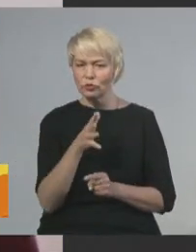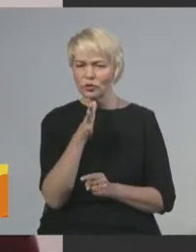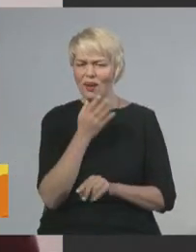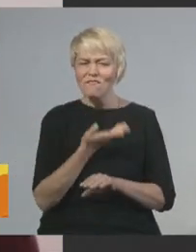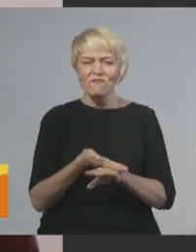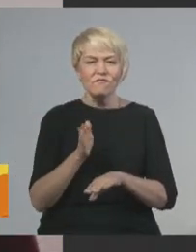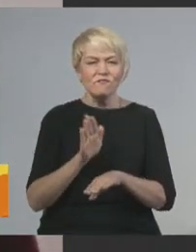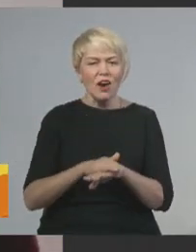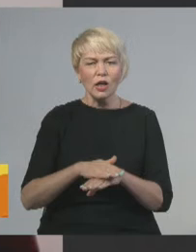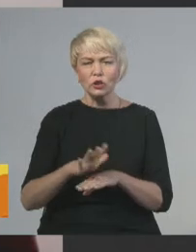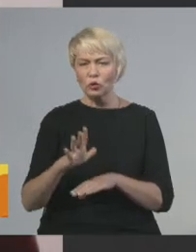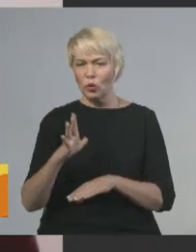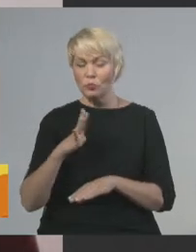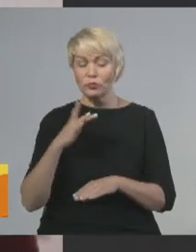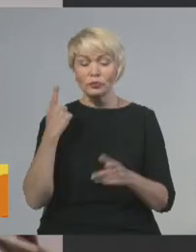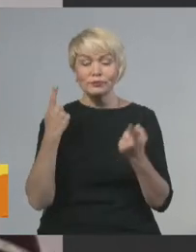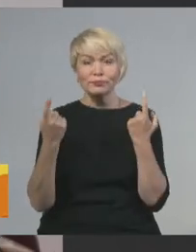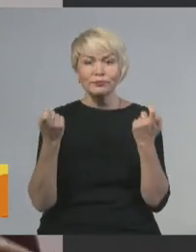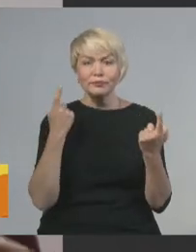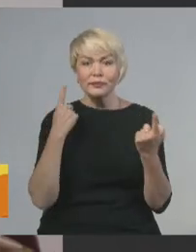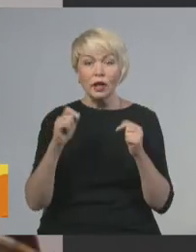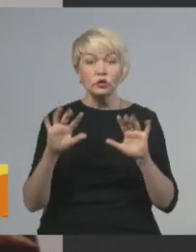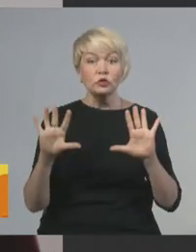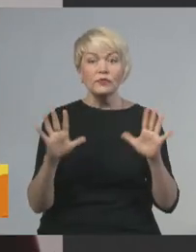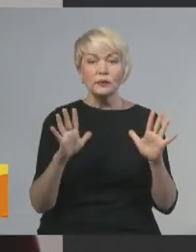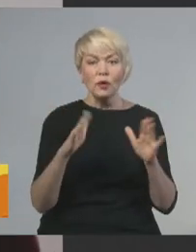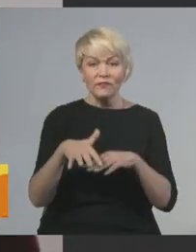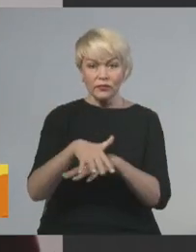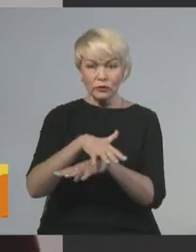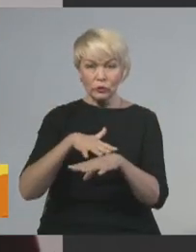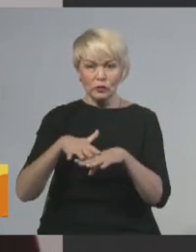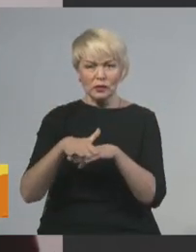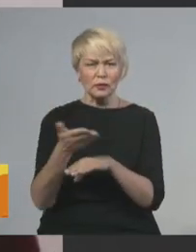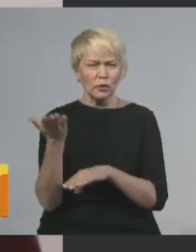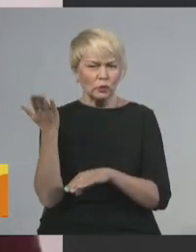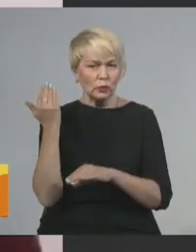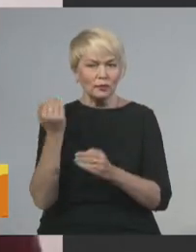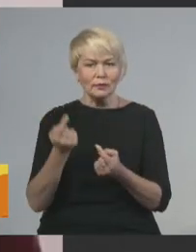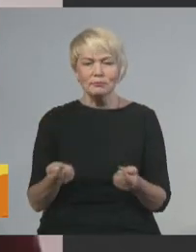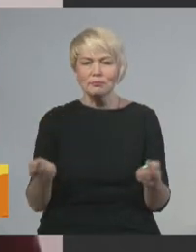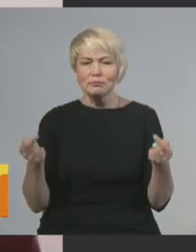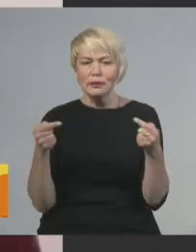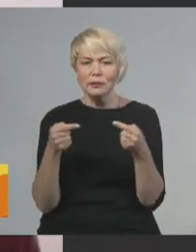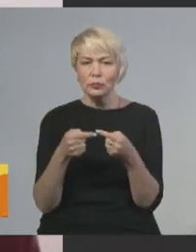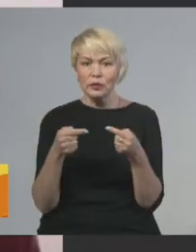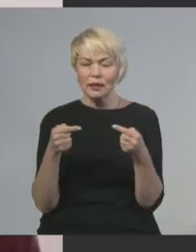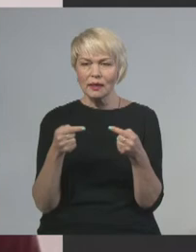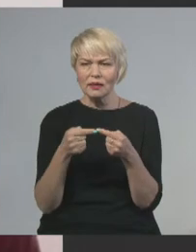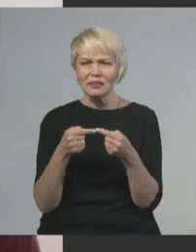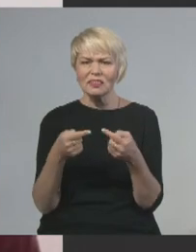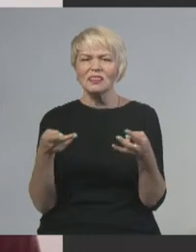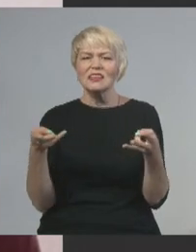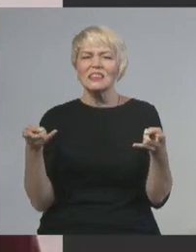the field in the society uh we had to be mobilized uh to